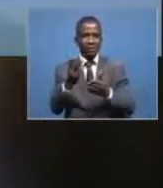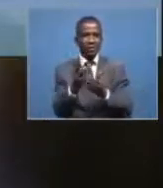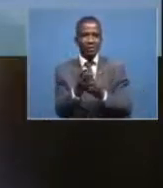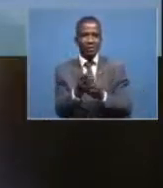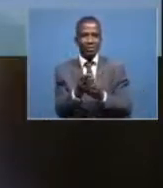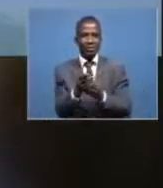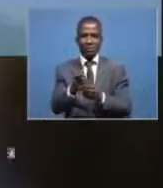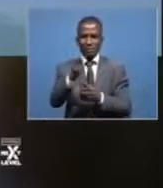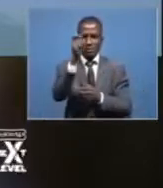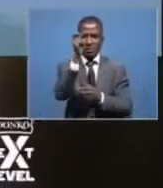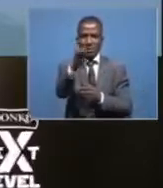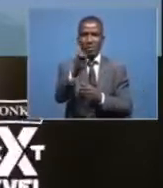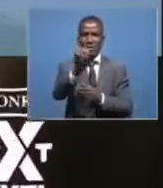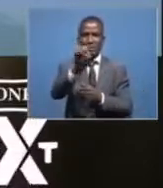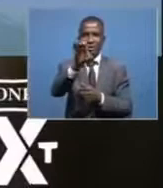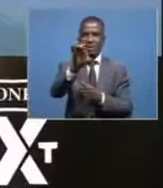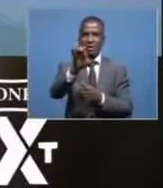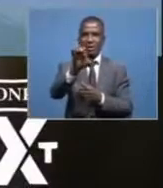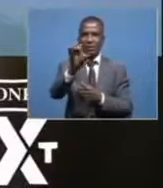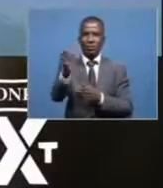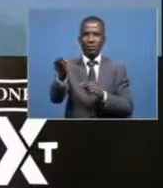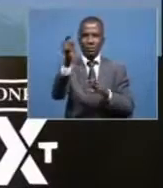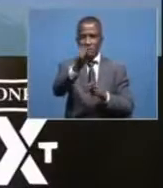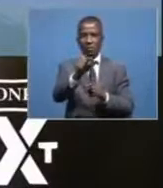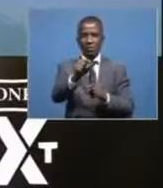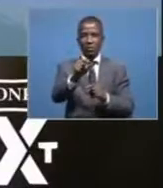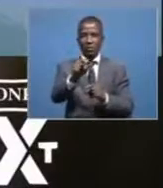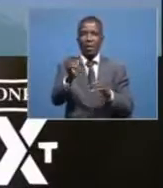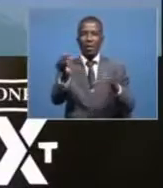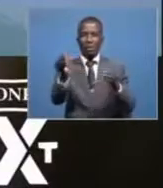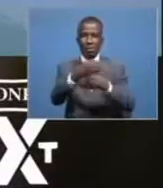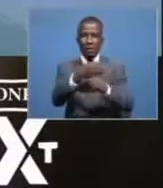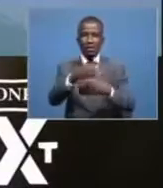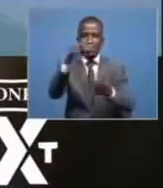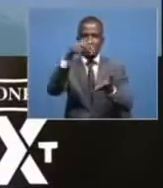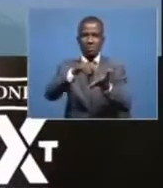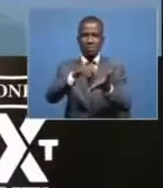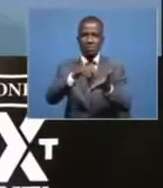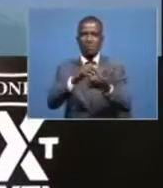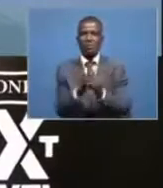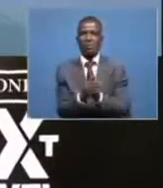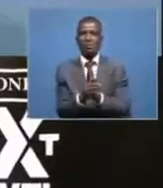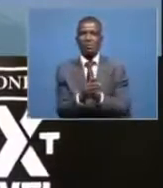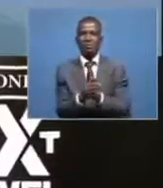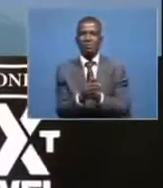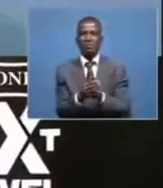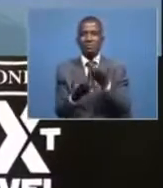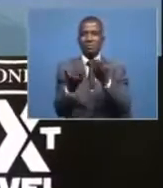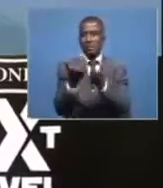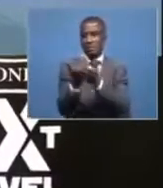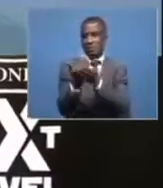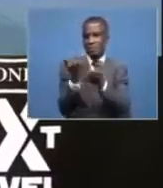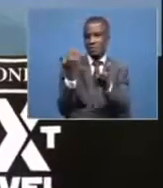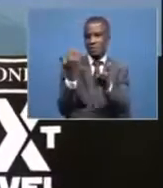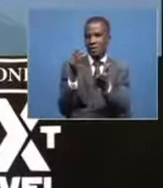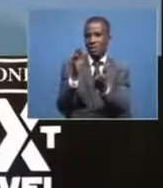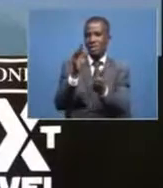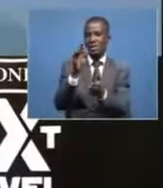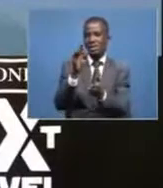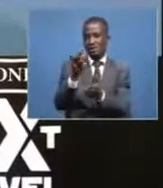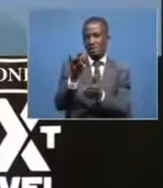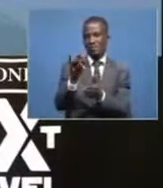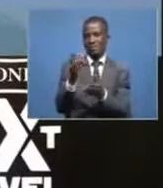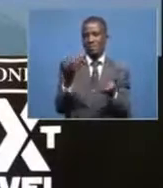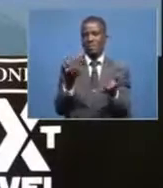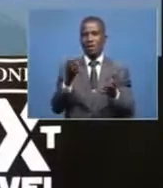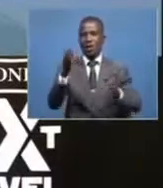subpoena the Electoral Commissioner to appear in the witness box. That might even be before 18th, though. Okay, that will be before. It might be before 18th, sure, because